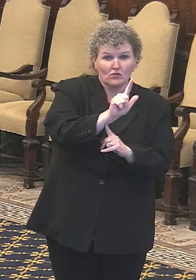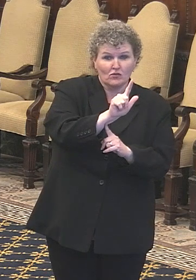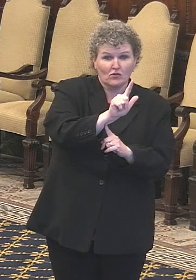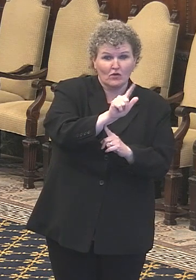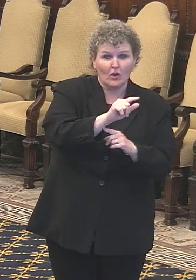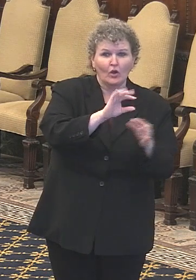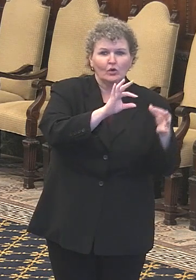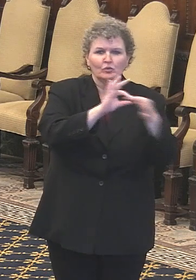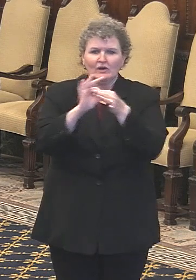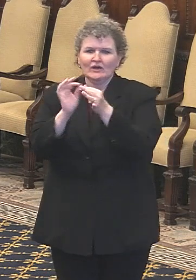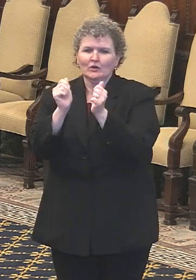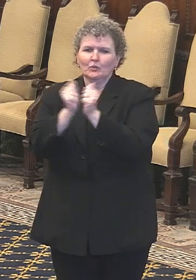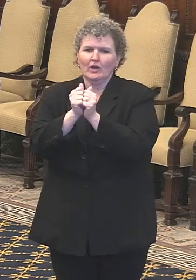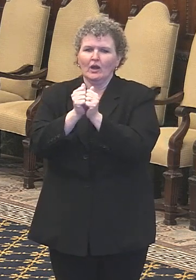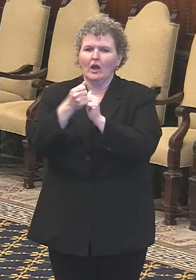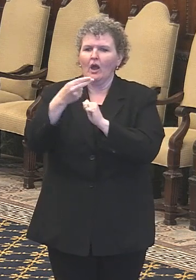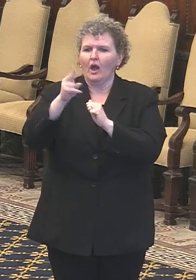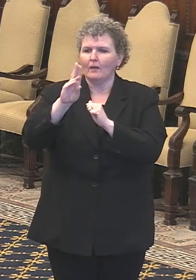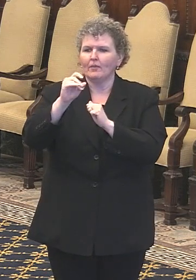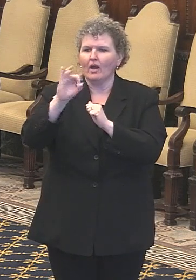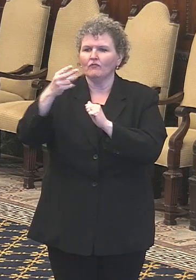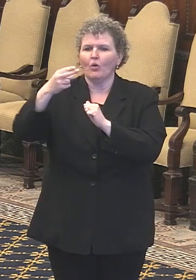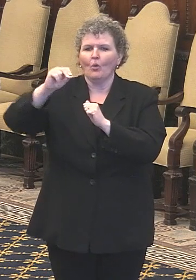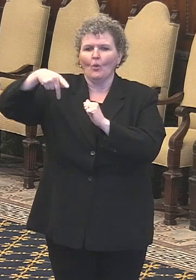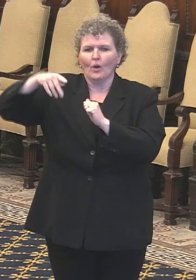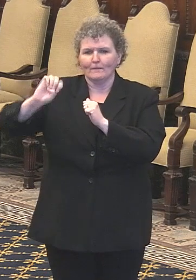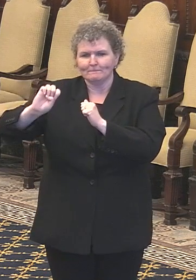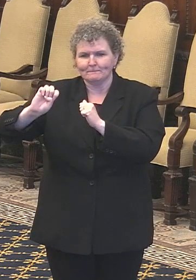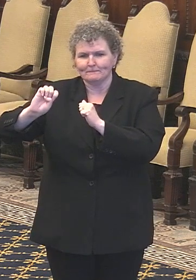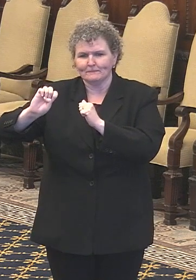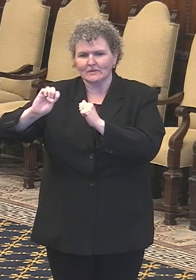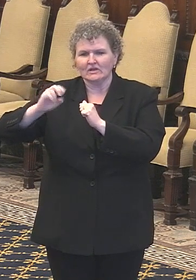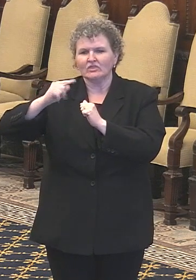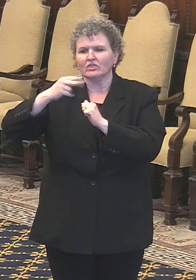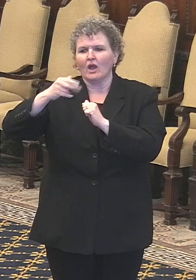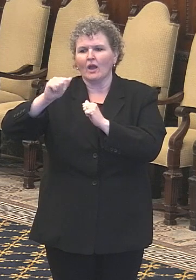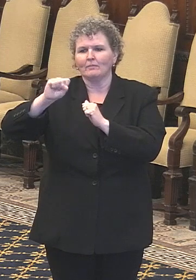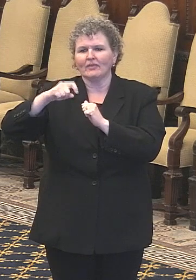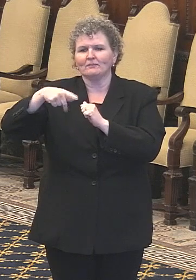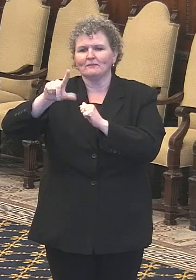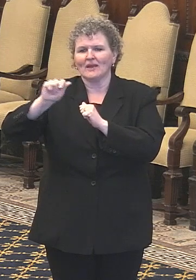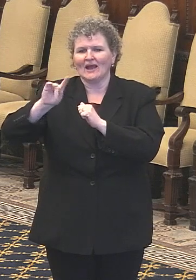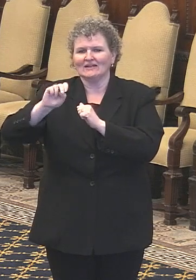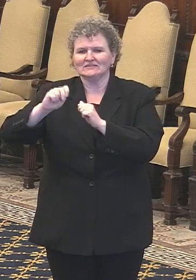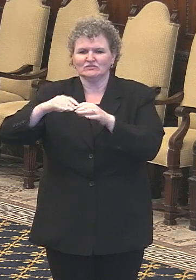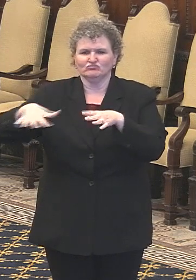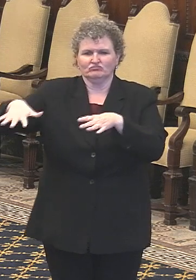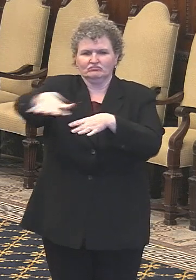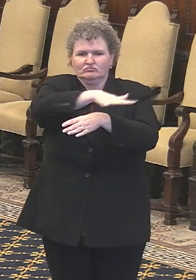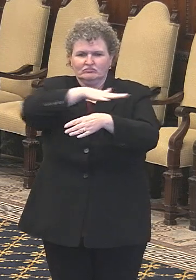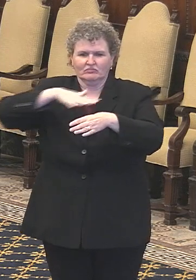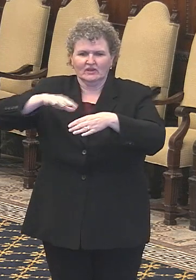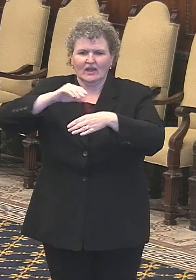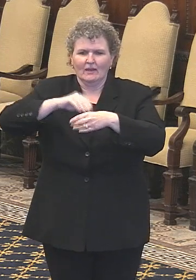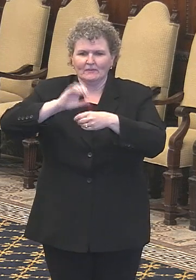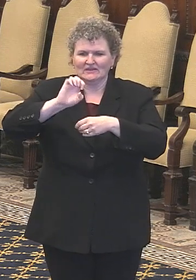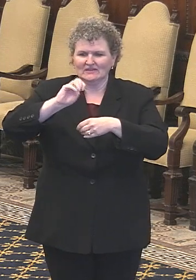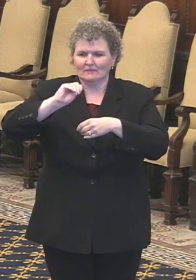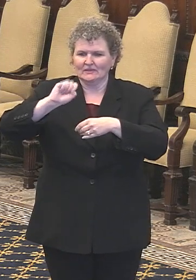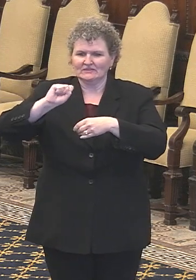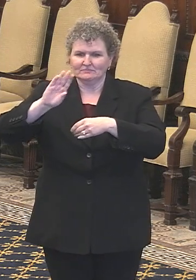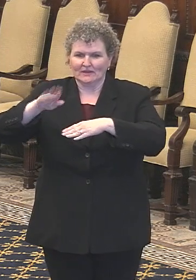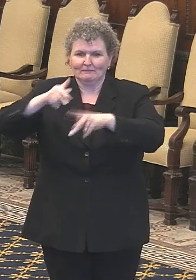Hope, above ground at Thomas Paine Plaza, across JFK Boulevard at the MSB building. That site serves dinner